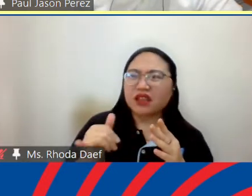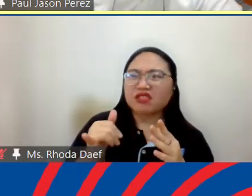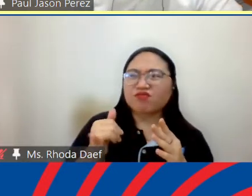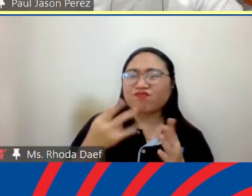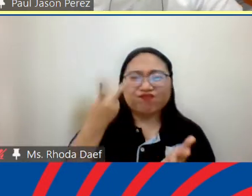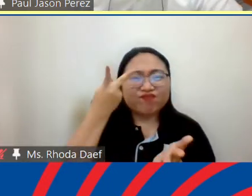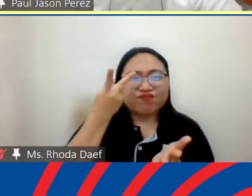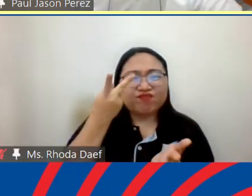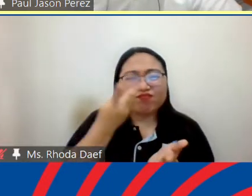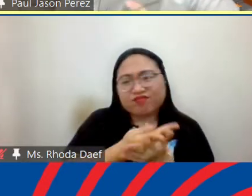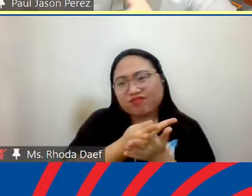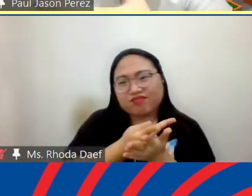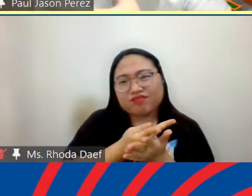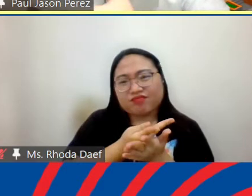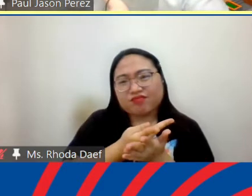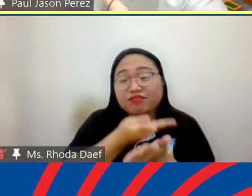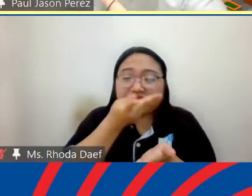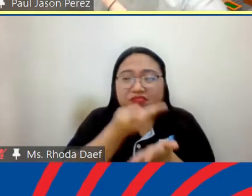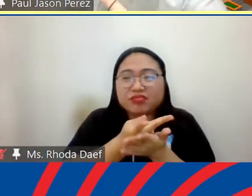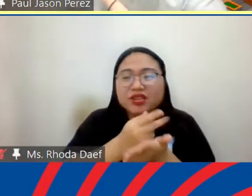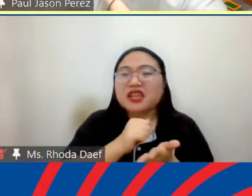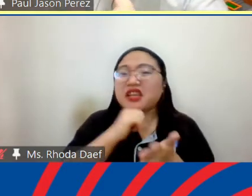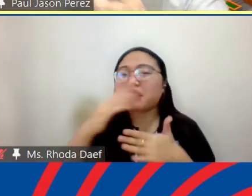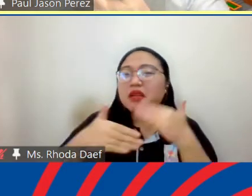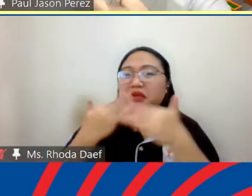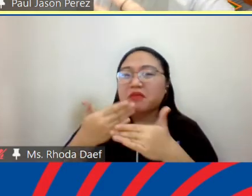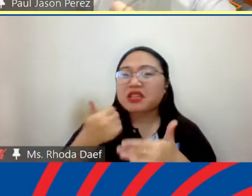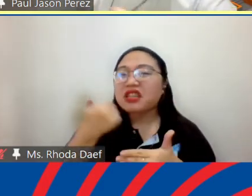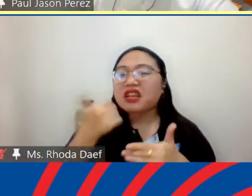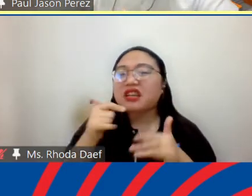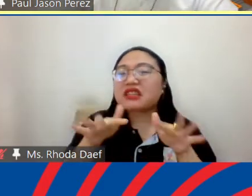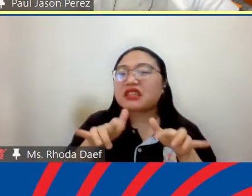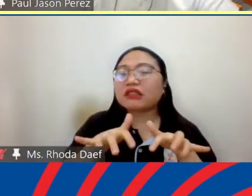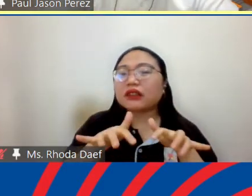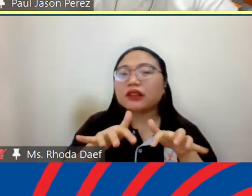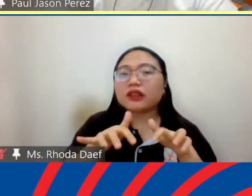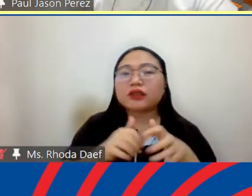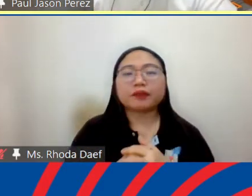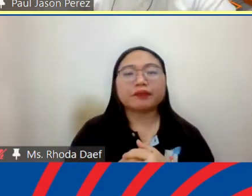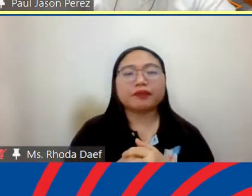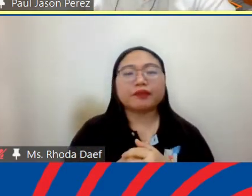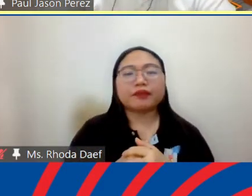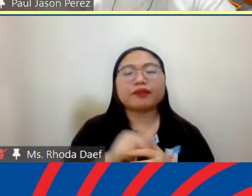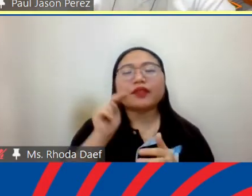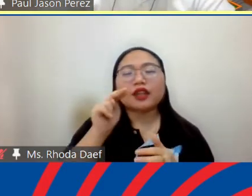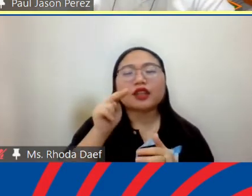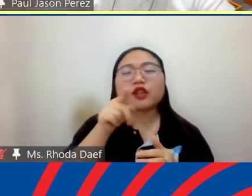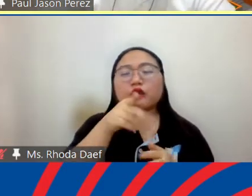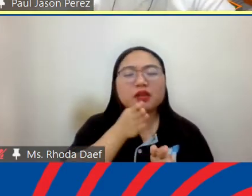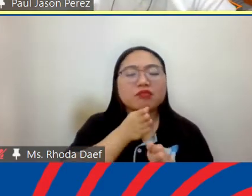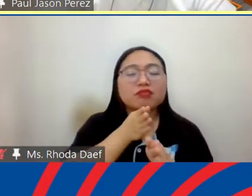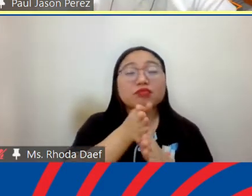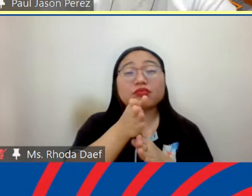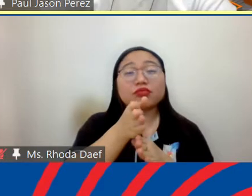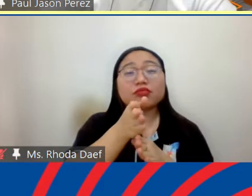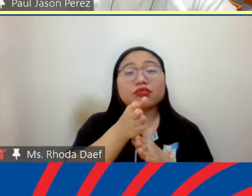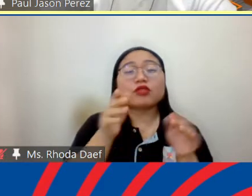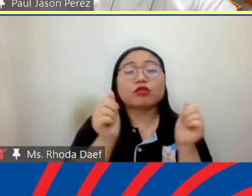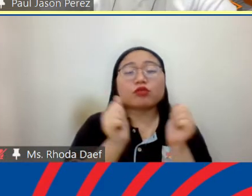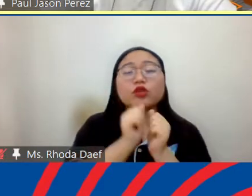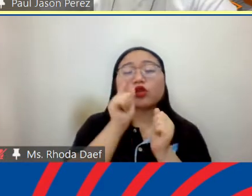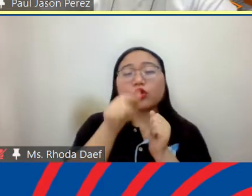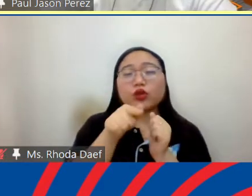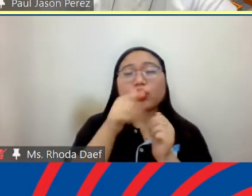some systems na baka hindi siya ma-process ng computers. And you also have to be consistent with your convention